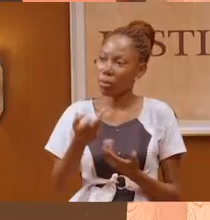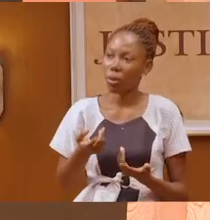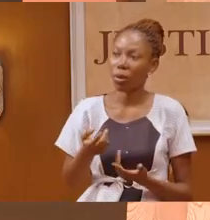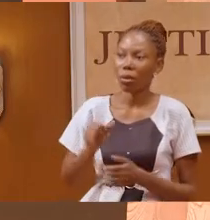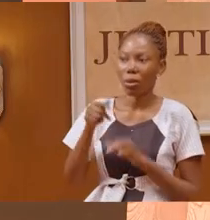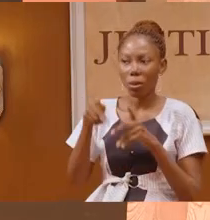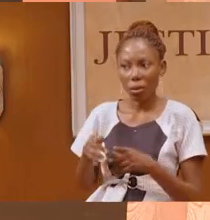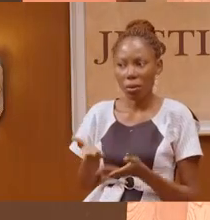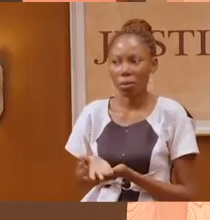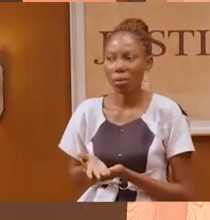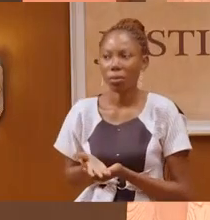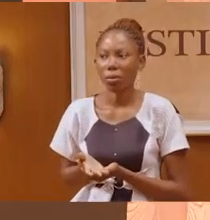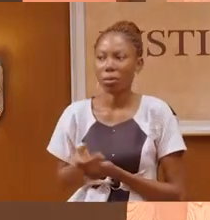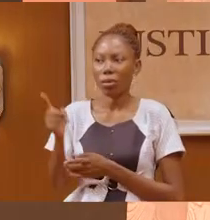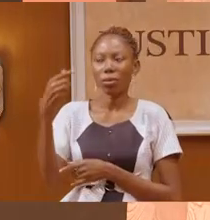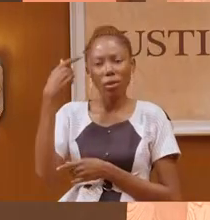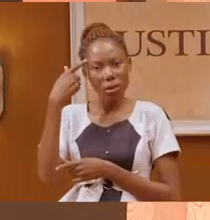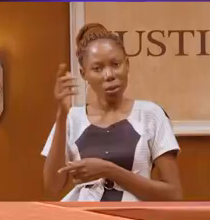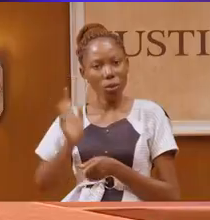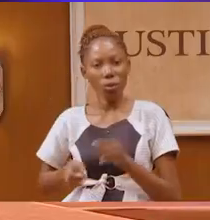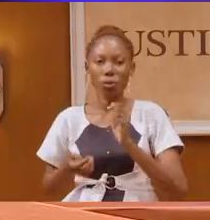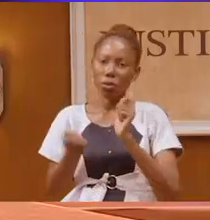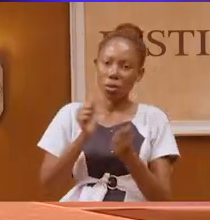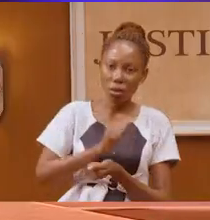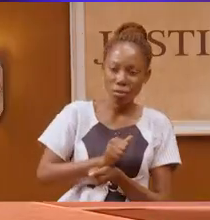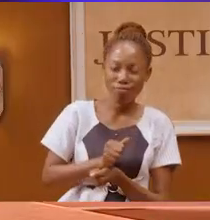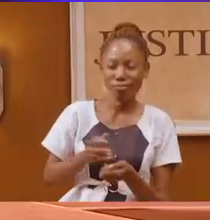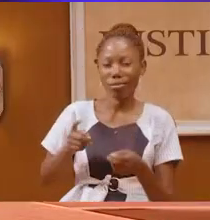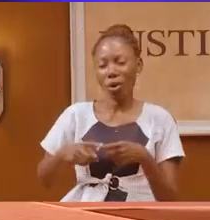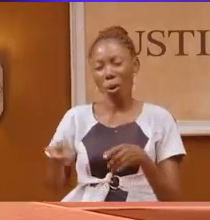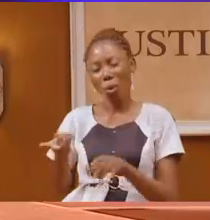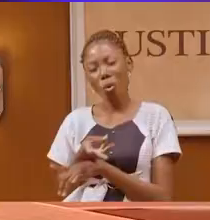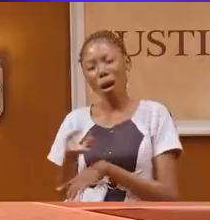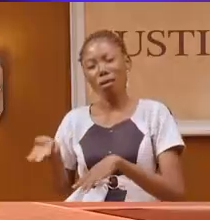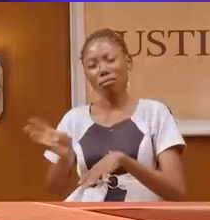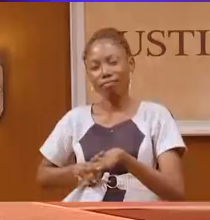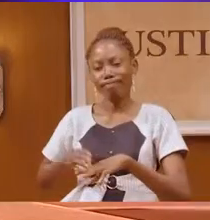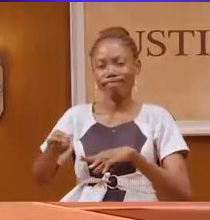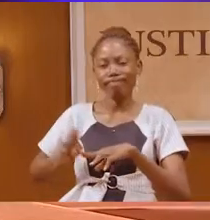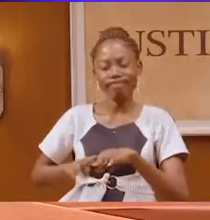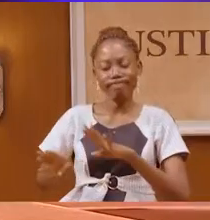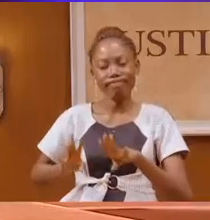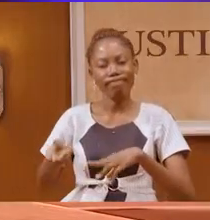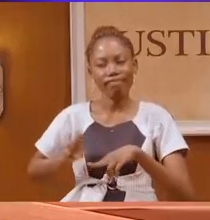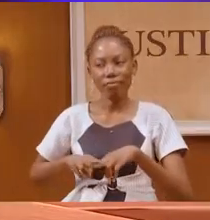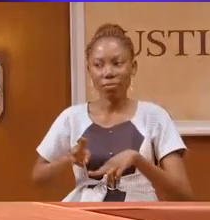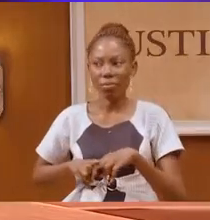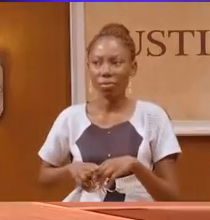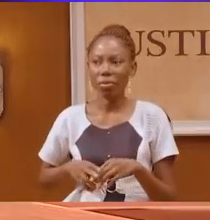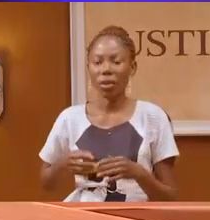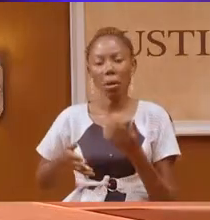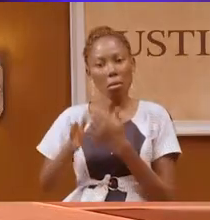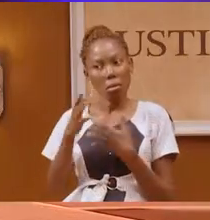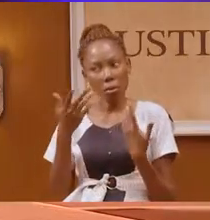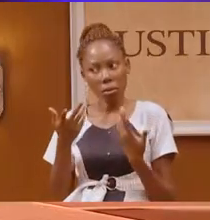on trying. I thought I'm going to manage her, change her. But things getting worse every time. May God have